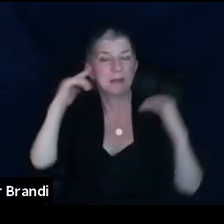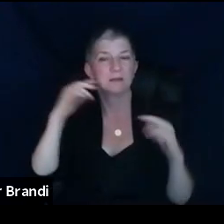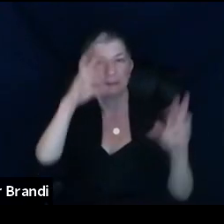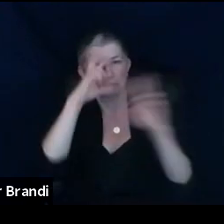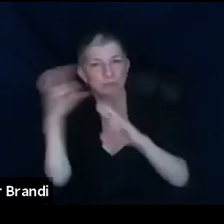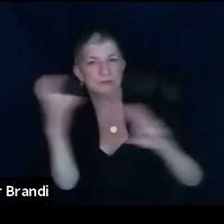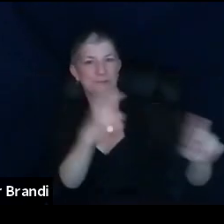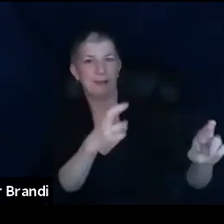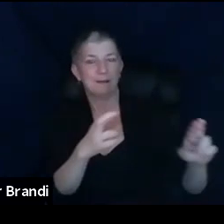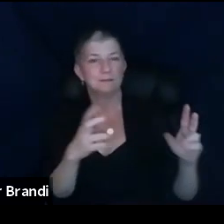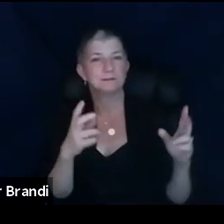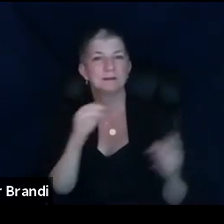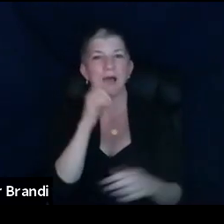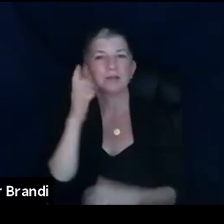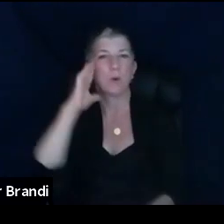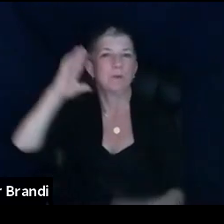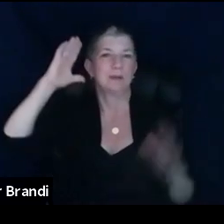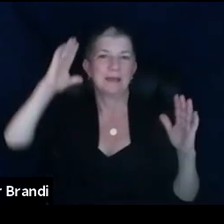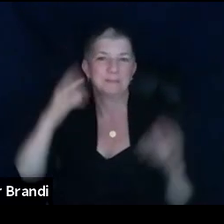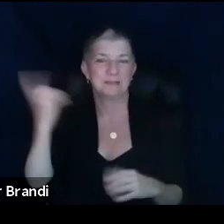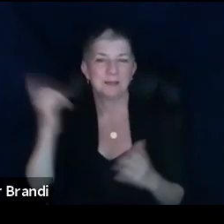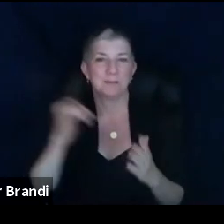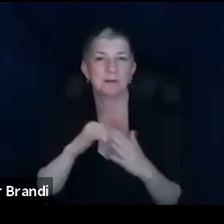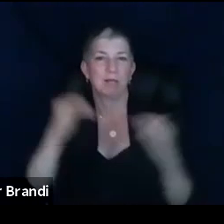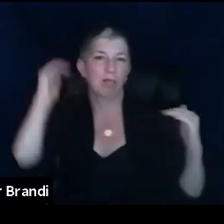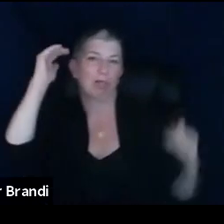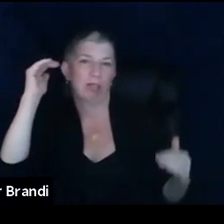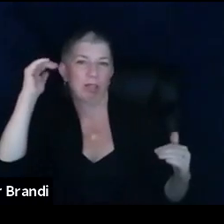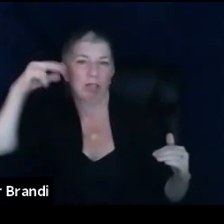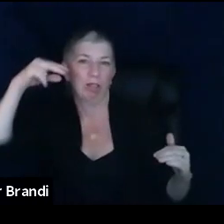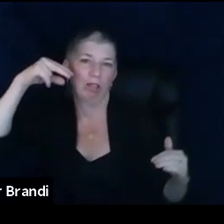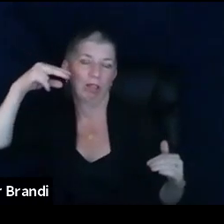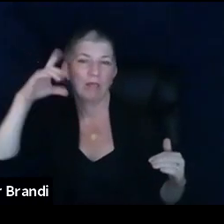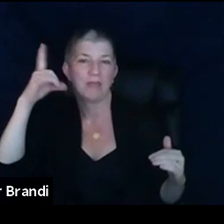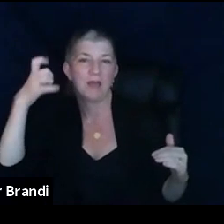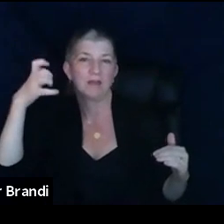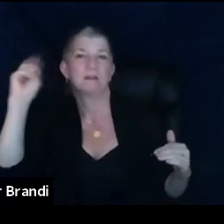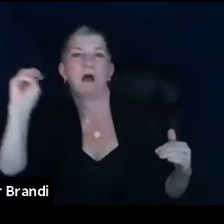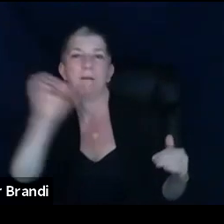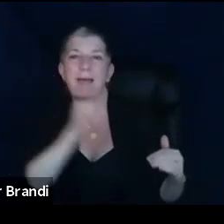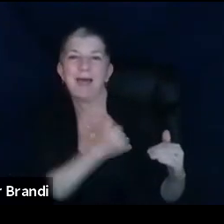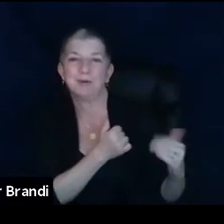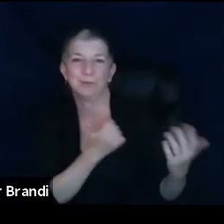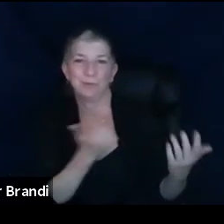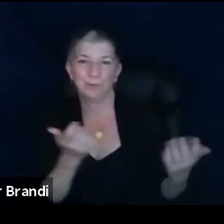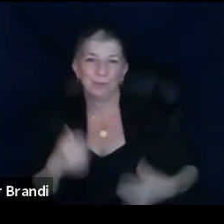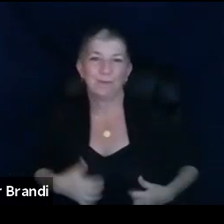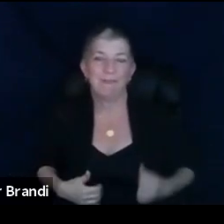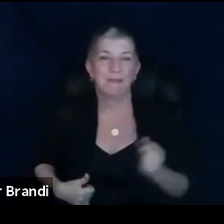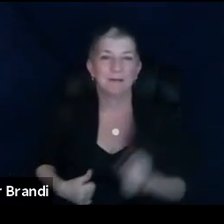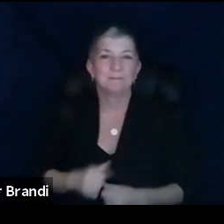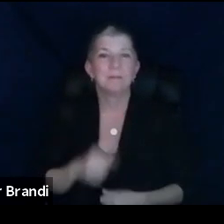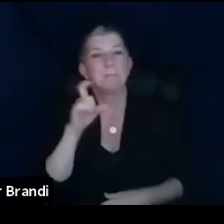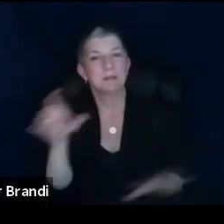and I don't expect someone to give me that kind of domly attitude. You must do something for